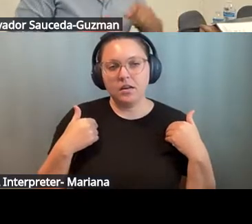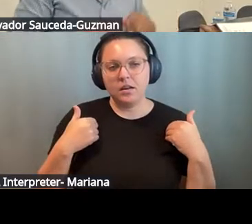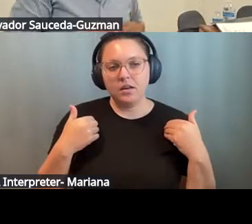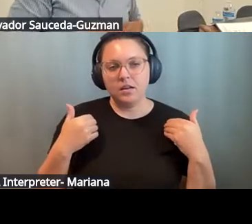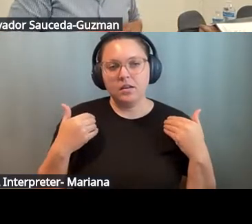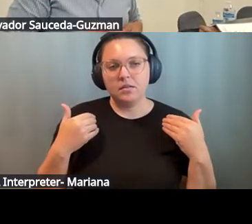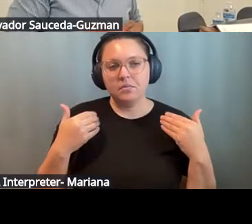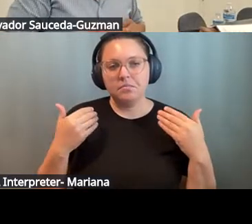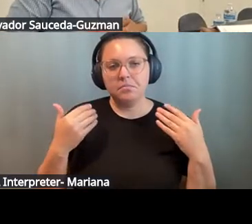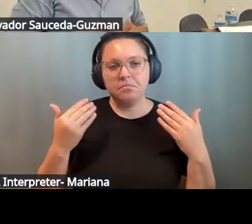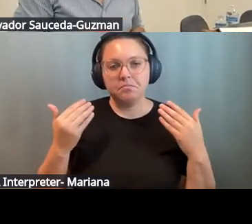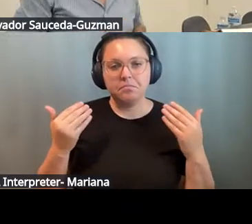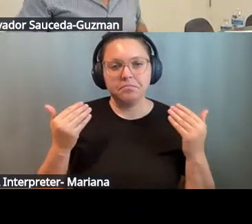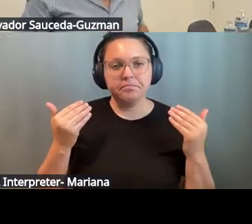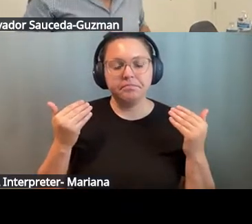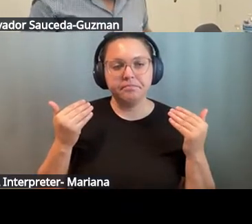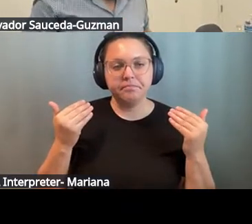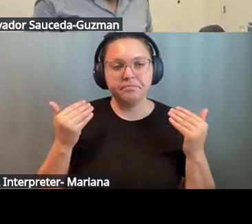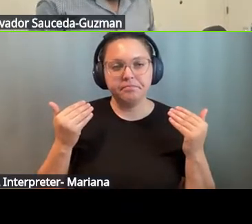we